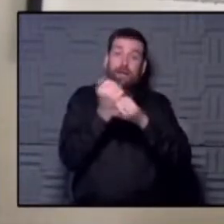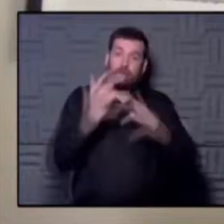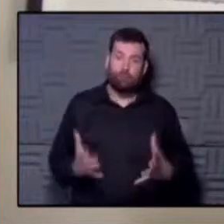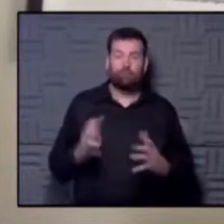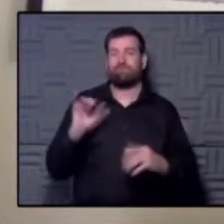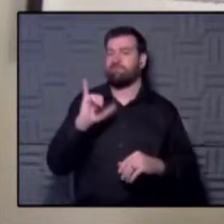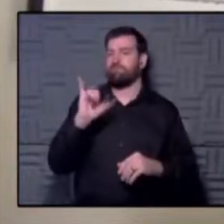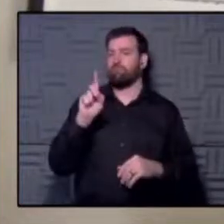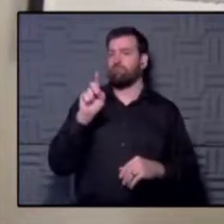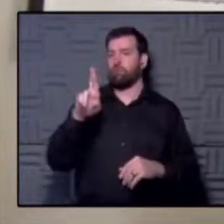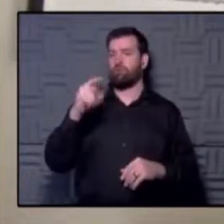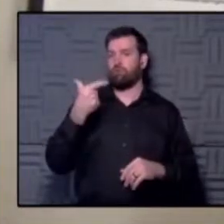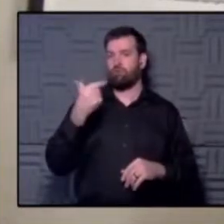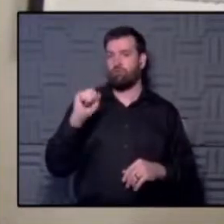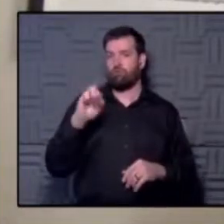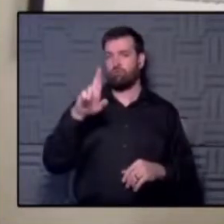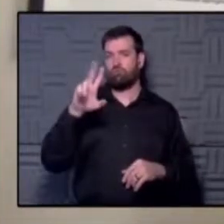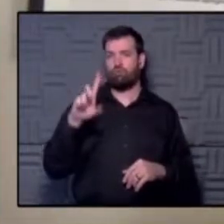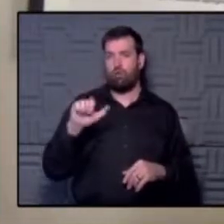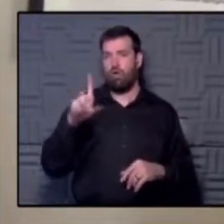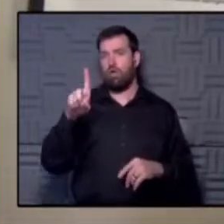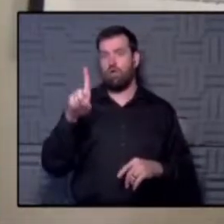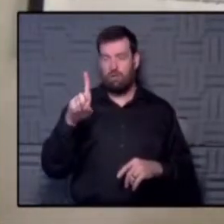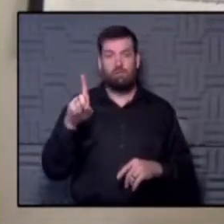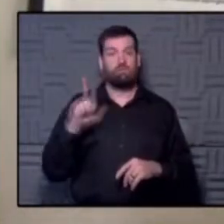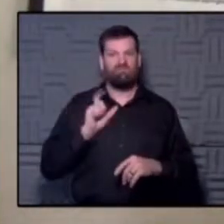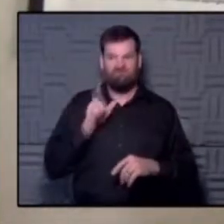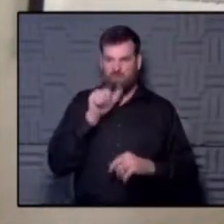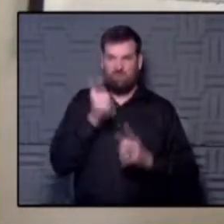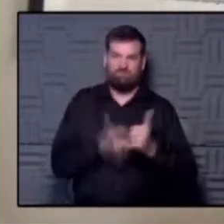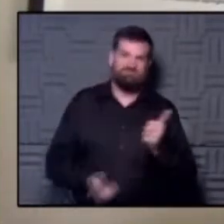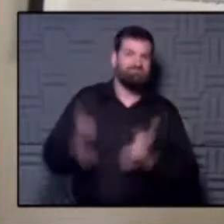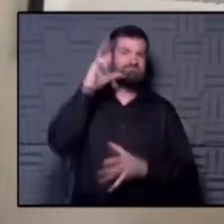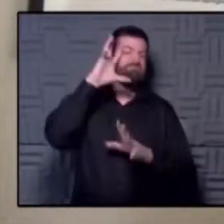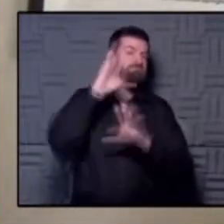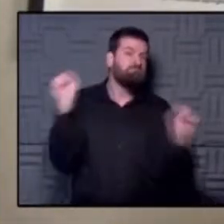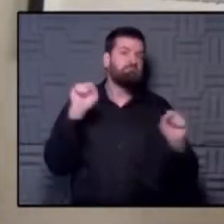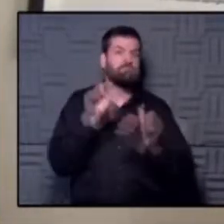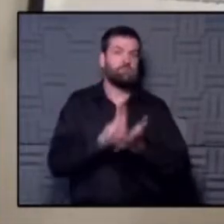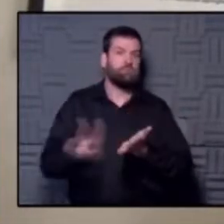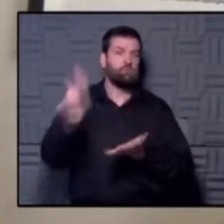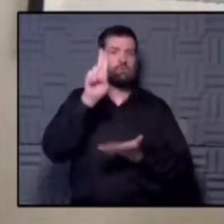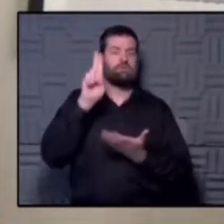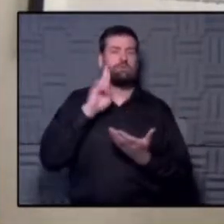Gerard, who runs our university, to decide what he